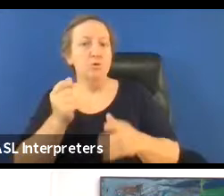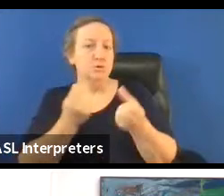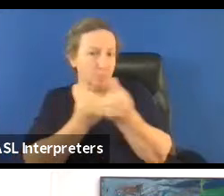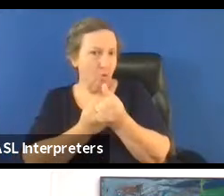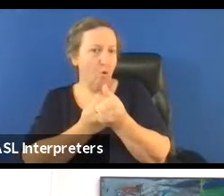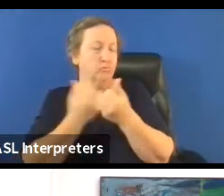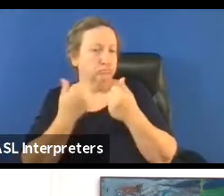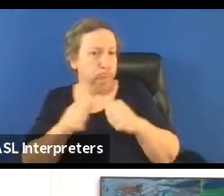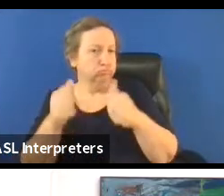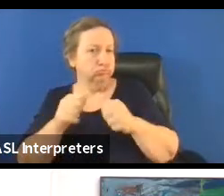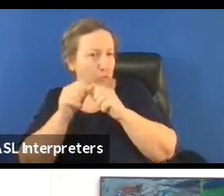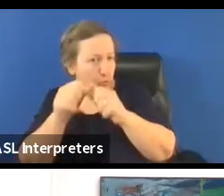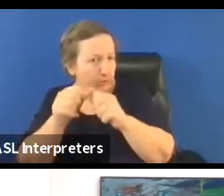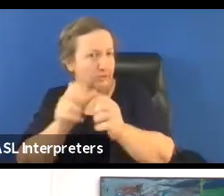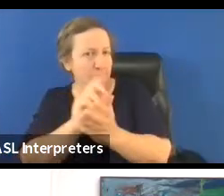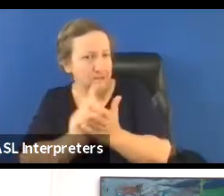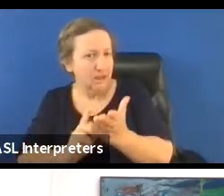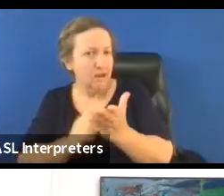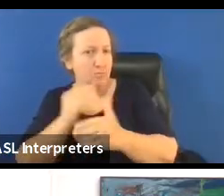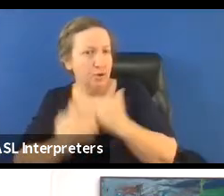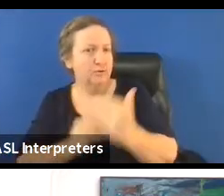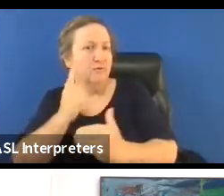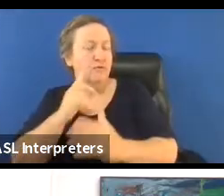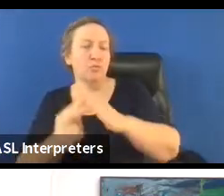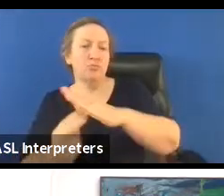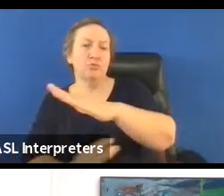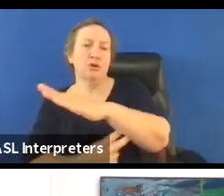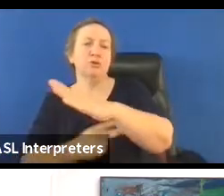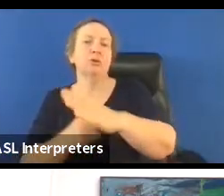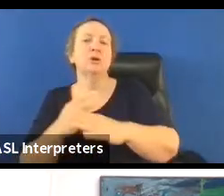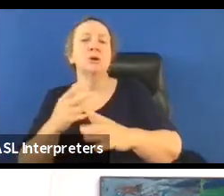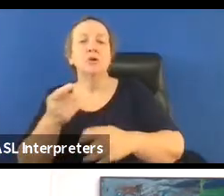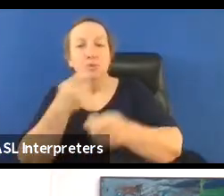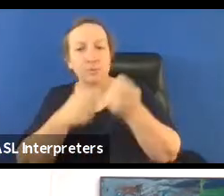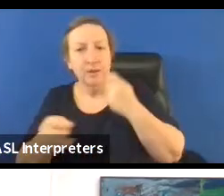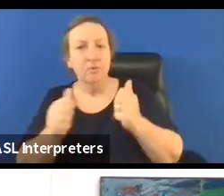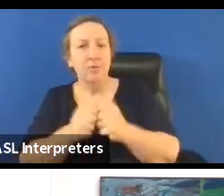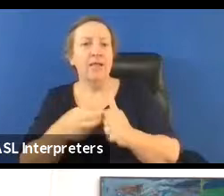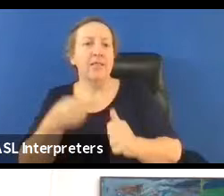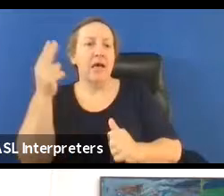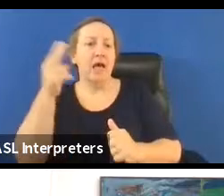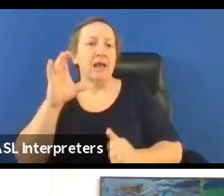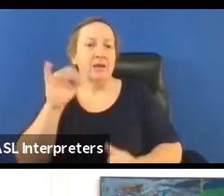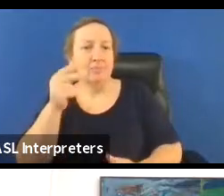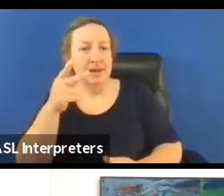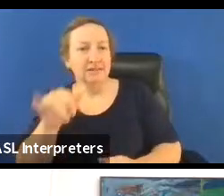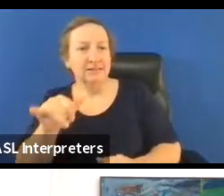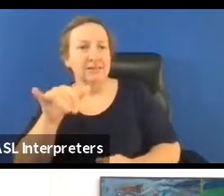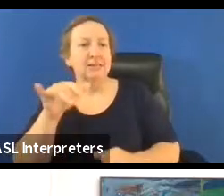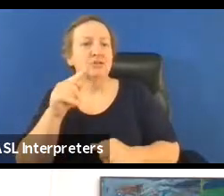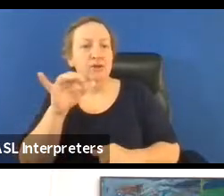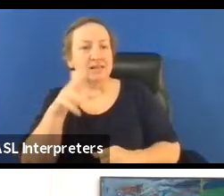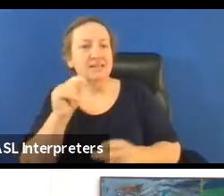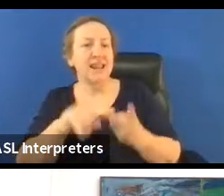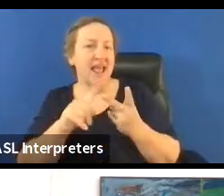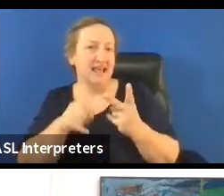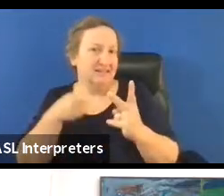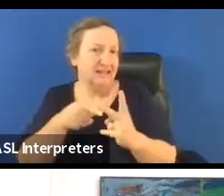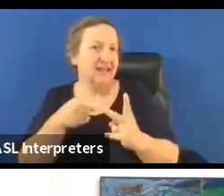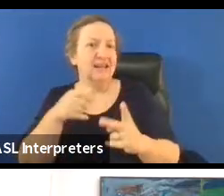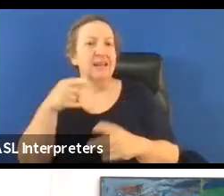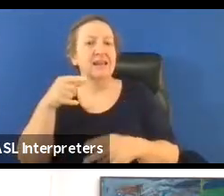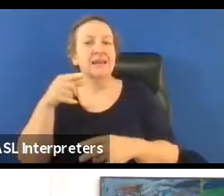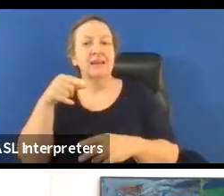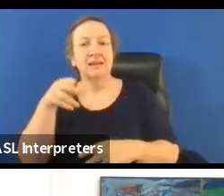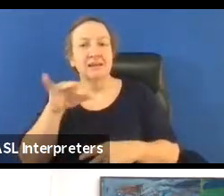continue the design process for the bridge replacement with high capacity transit and a dedicated guideway. And then it has a couple of other